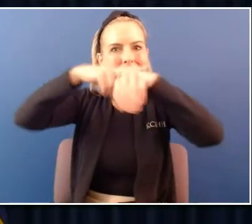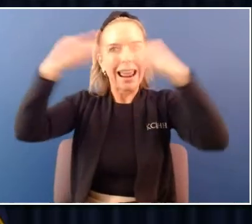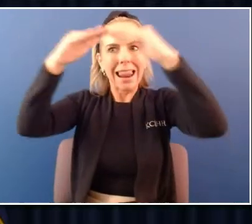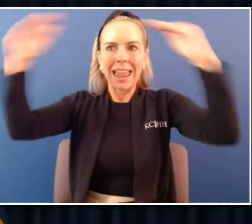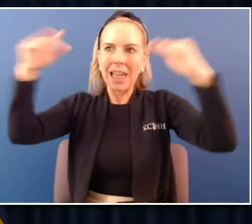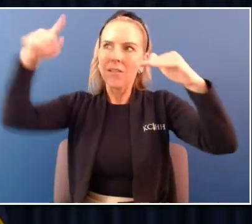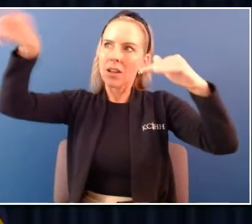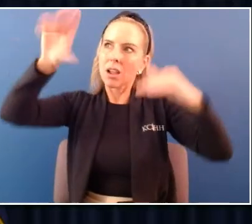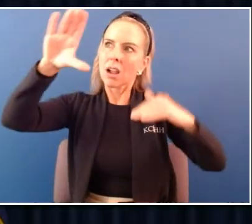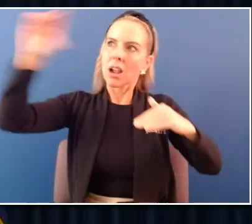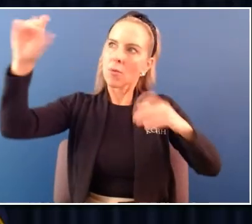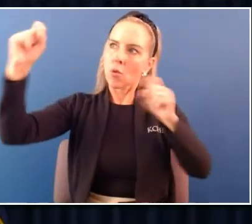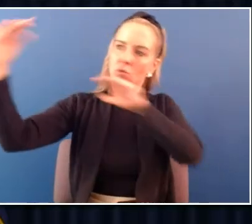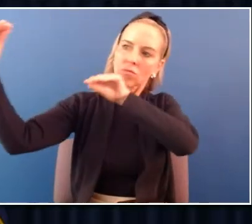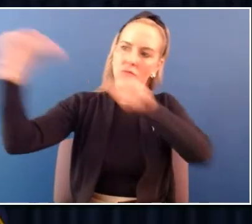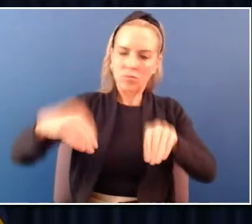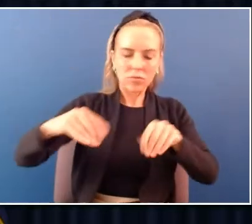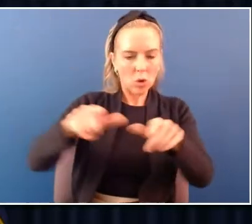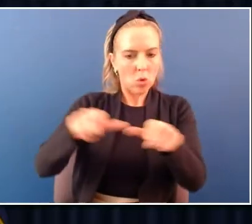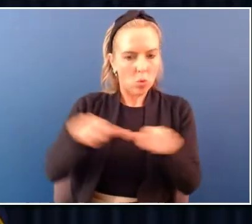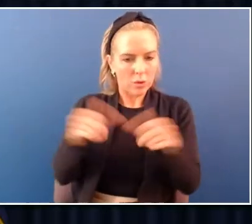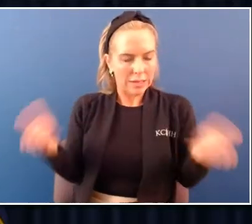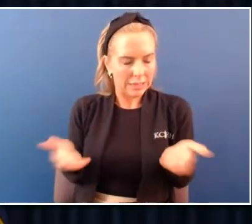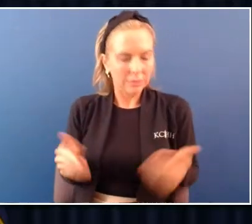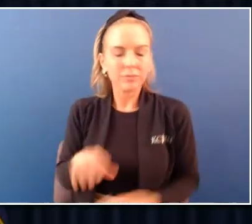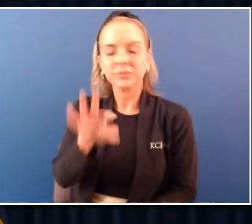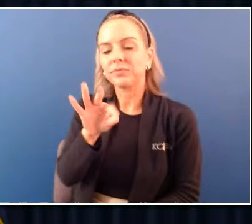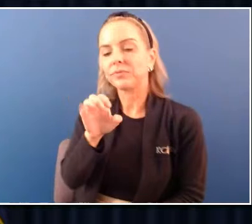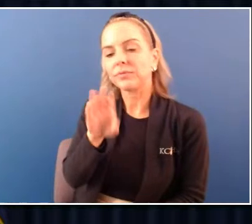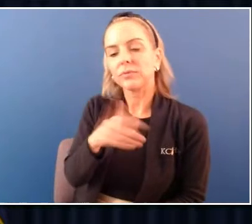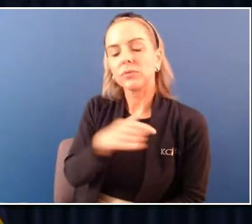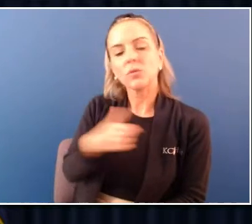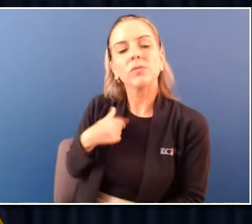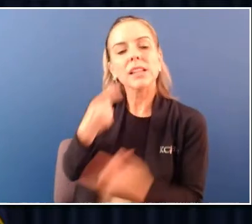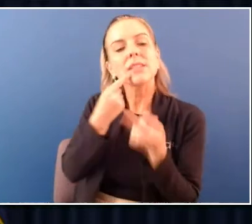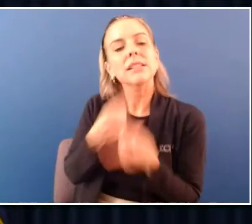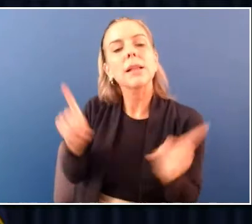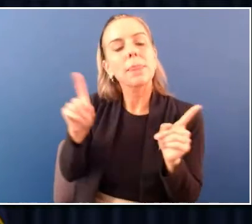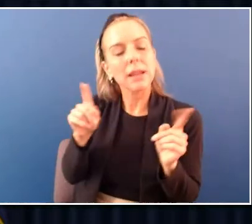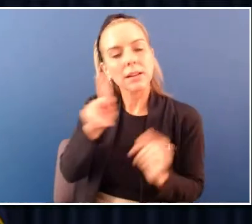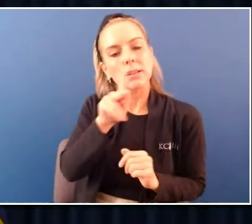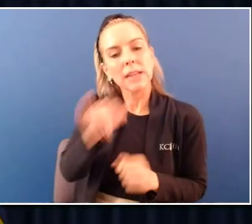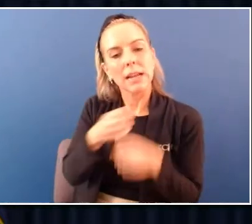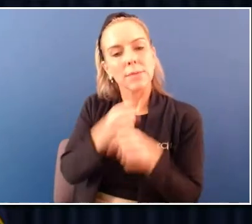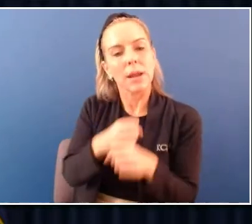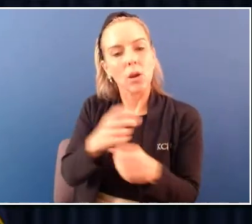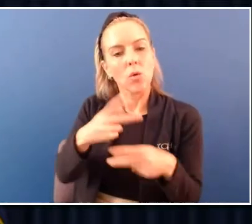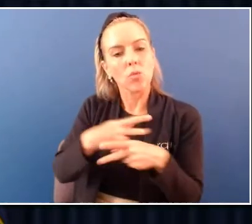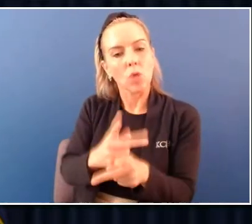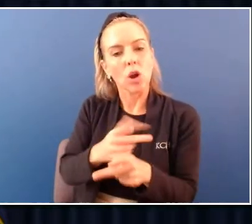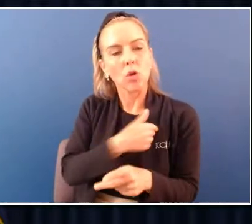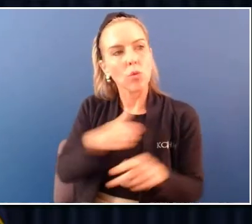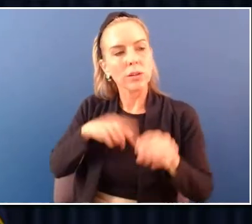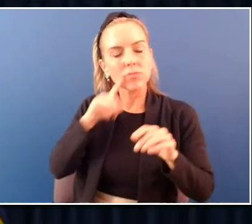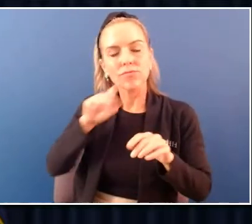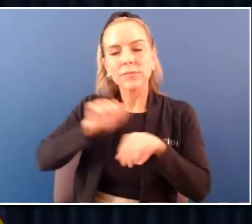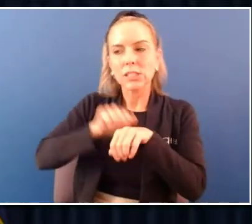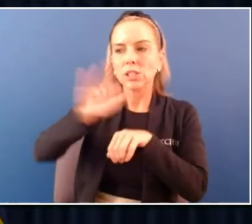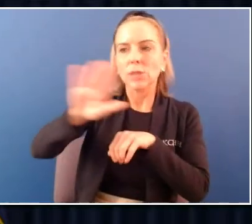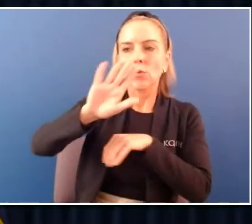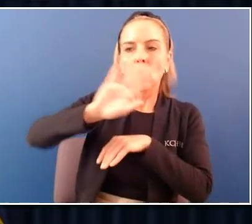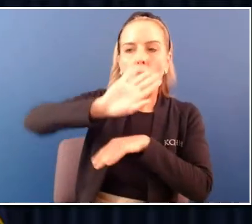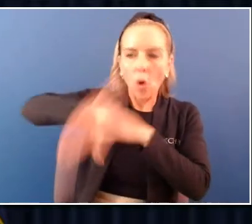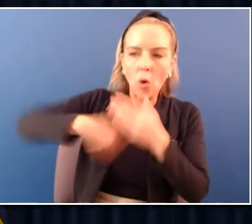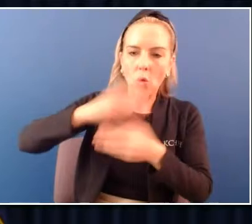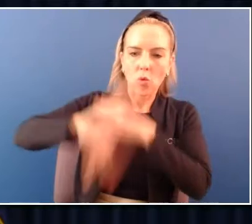to locate. In February, we announced that more Kentucky-made products were shipped around the world in 2023 than in any